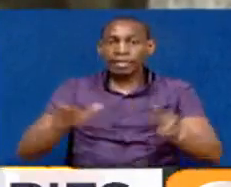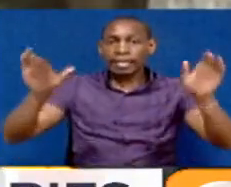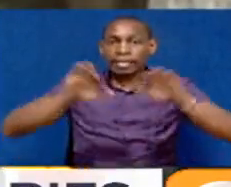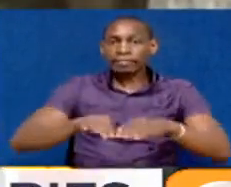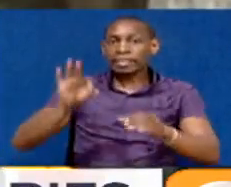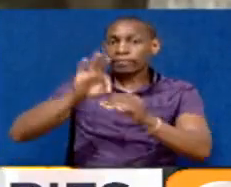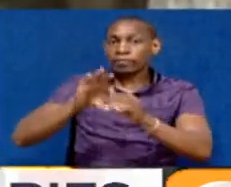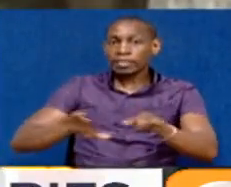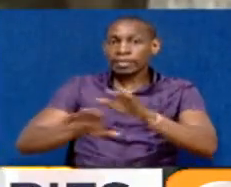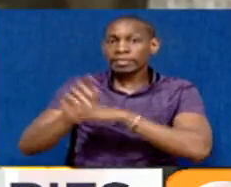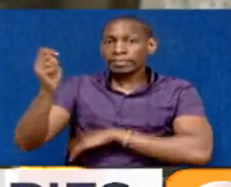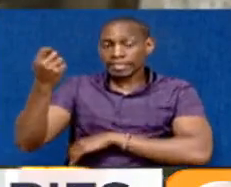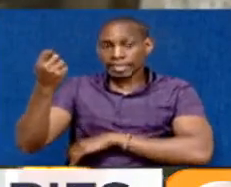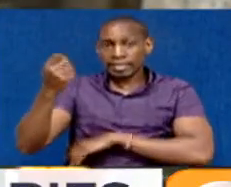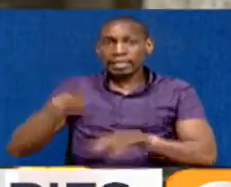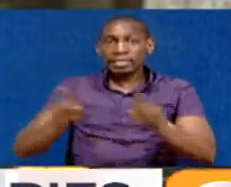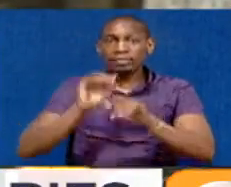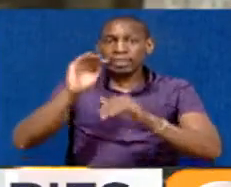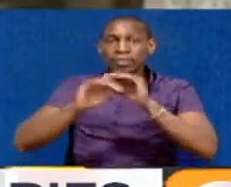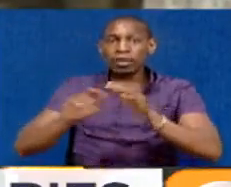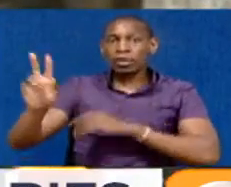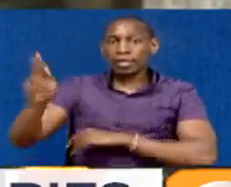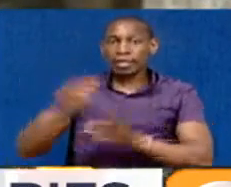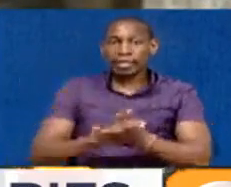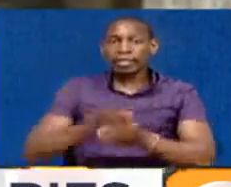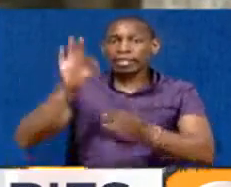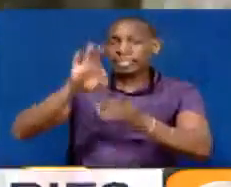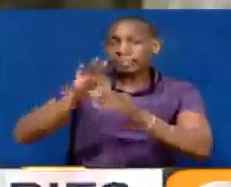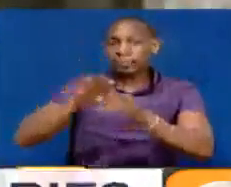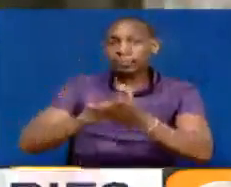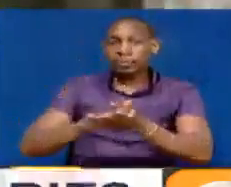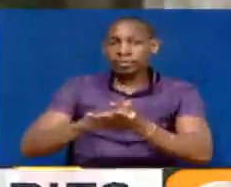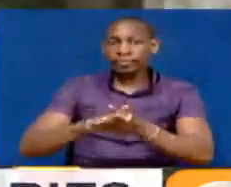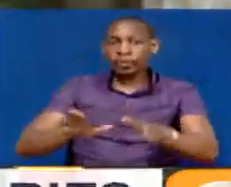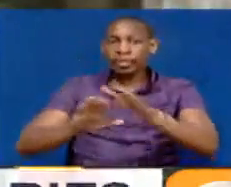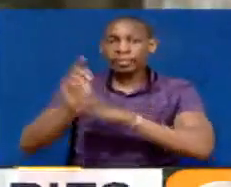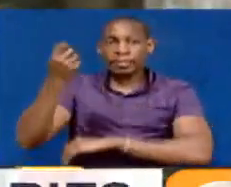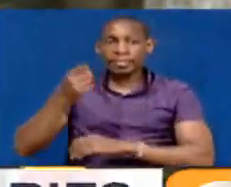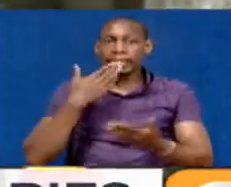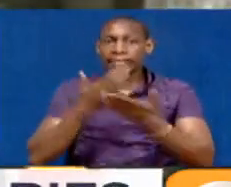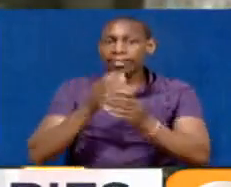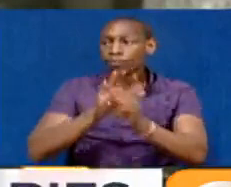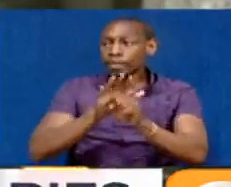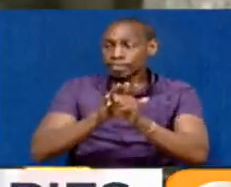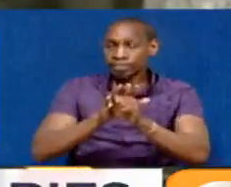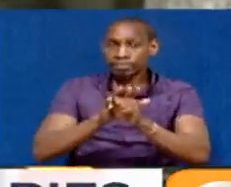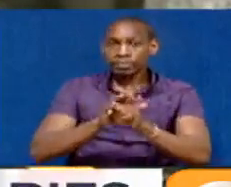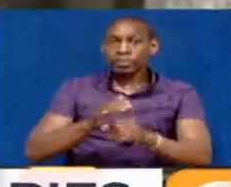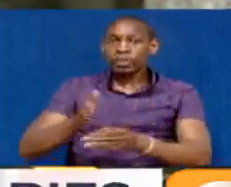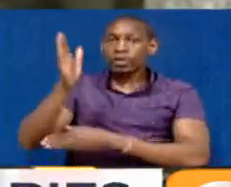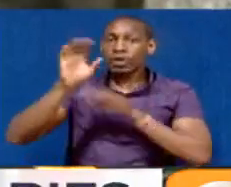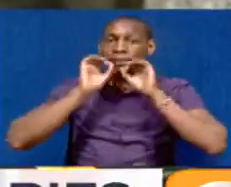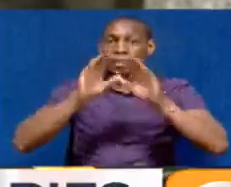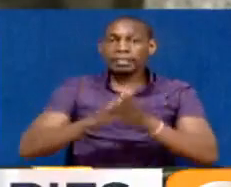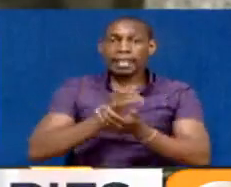Rift Valley will deliver for the deputy president, and the entire Kenya will deliver for the deputy president. Thank you so much. God bless